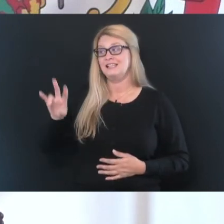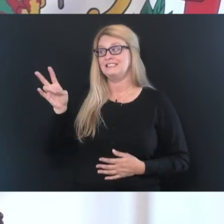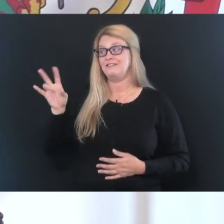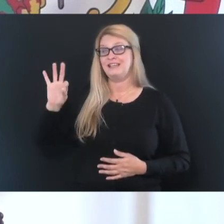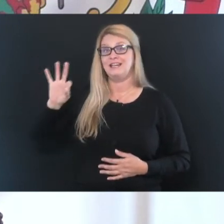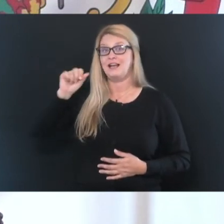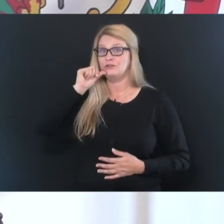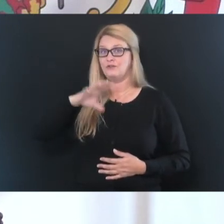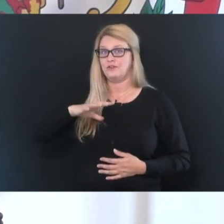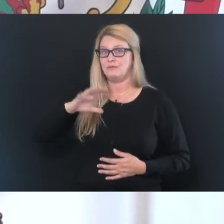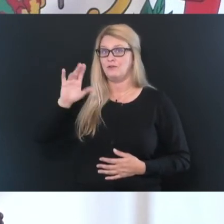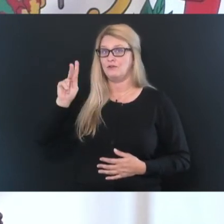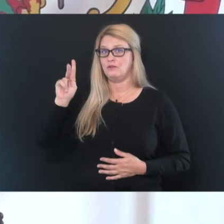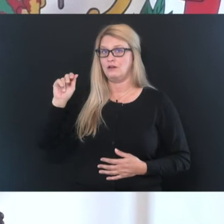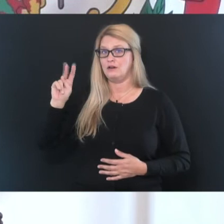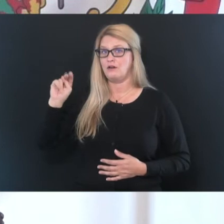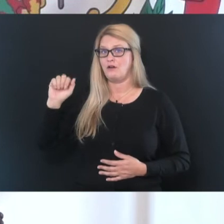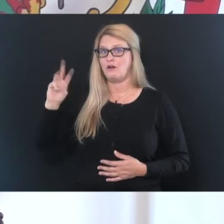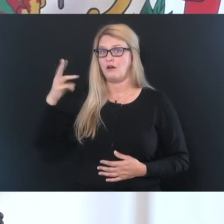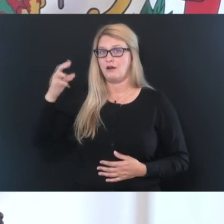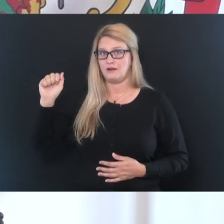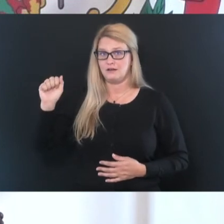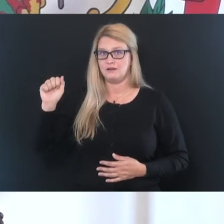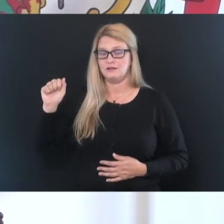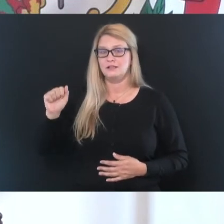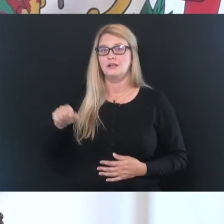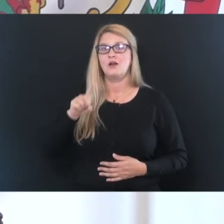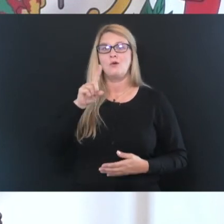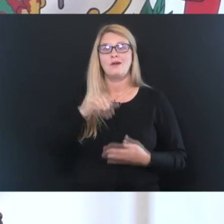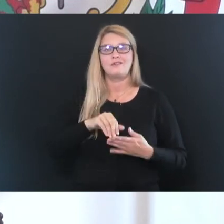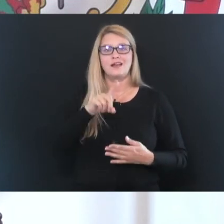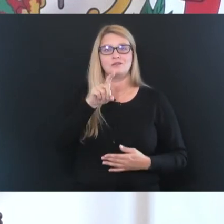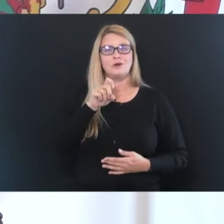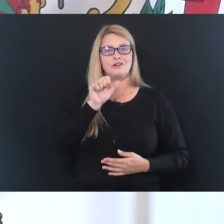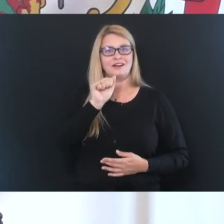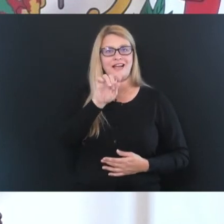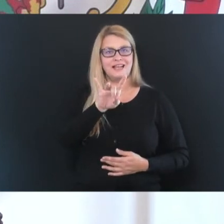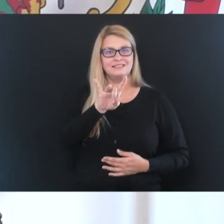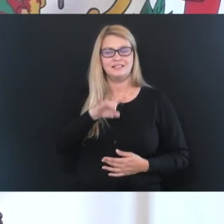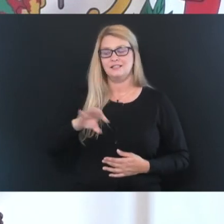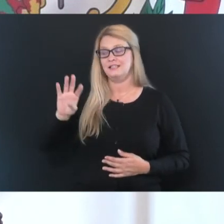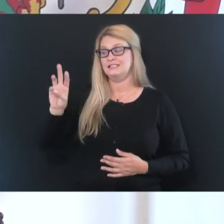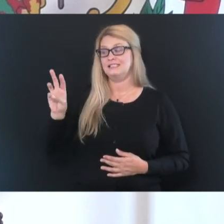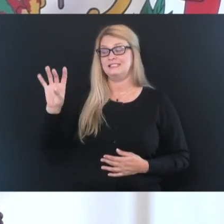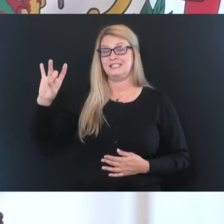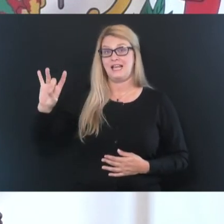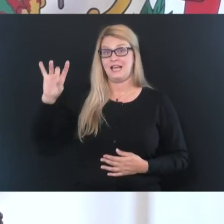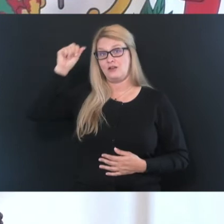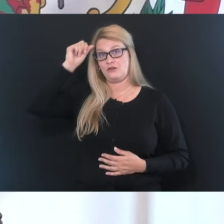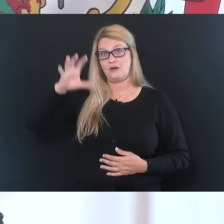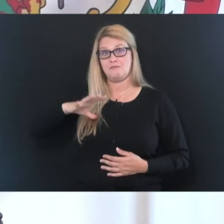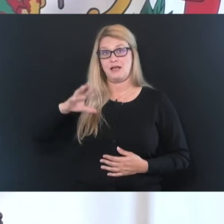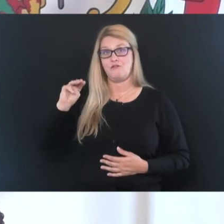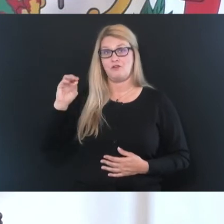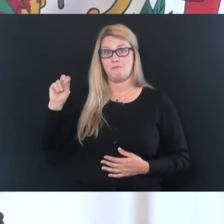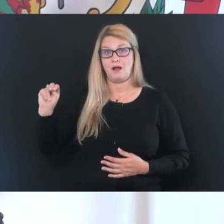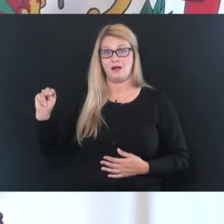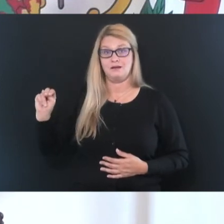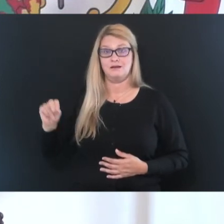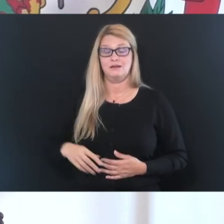79-year-old female from Kanawha County. Our 1,118th death, a 68-year-old male from Monongahela